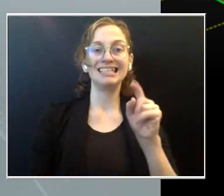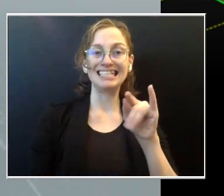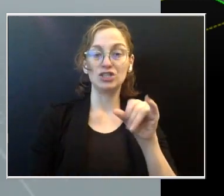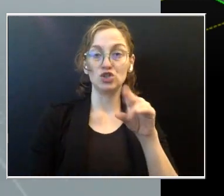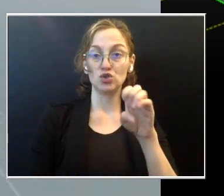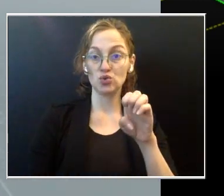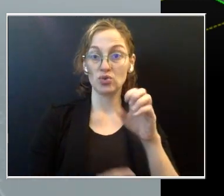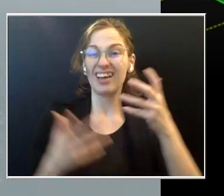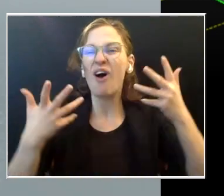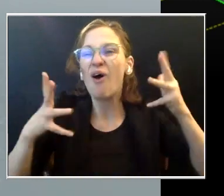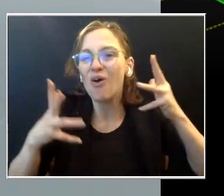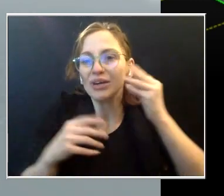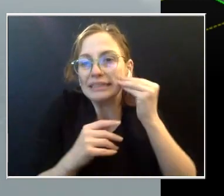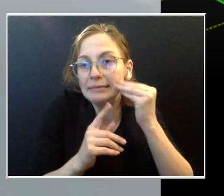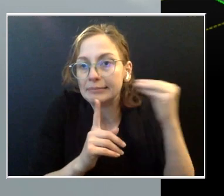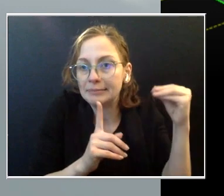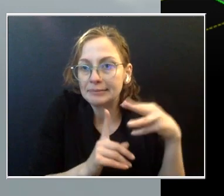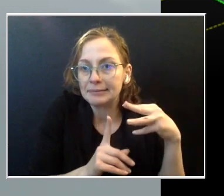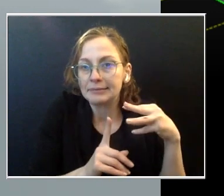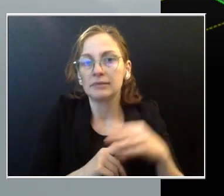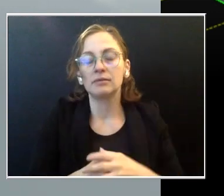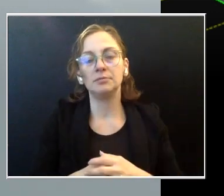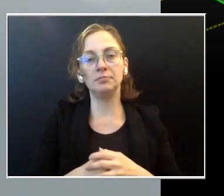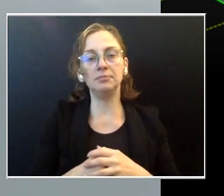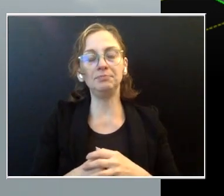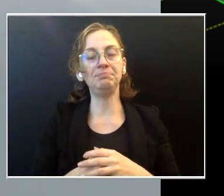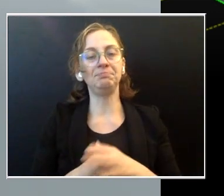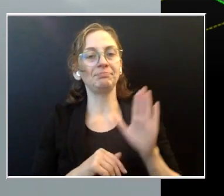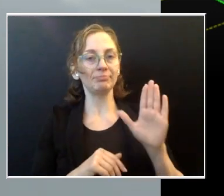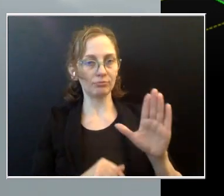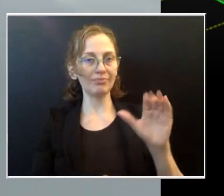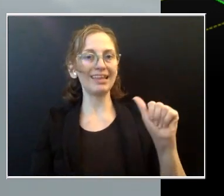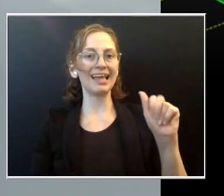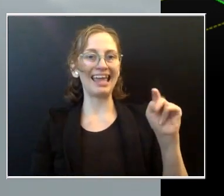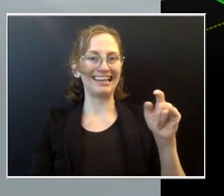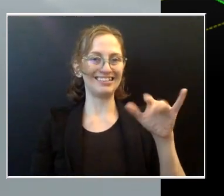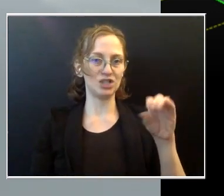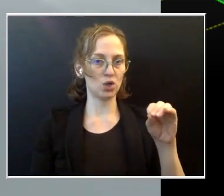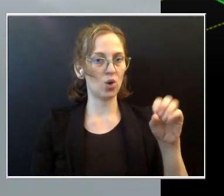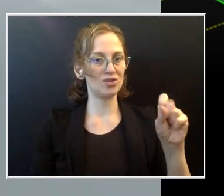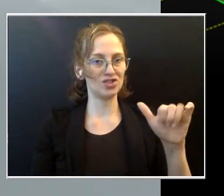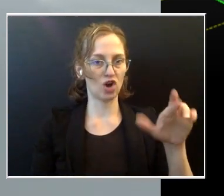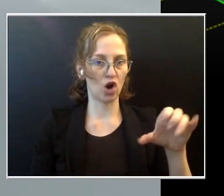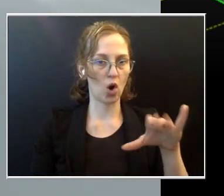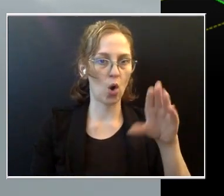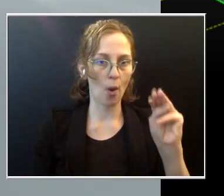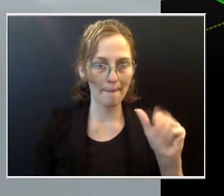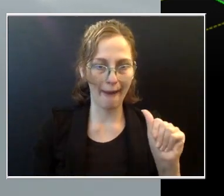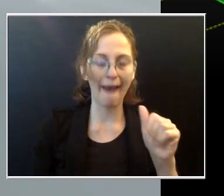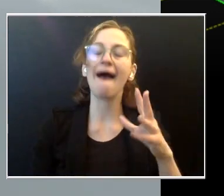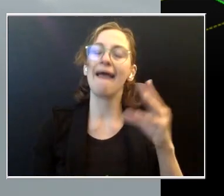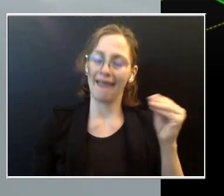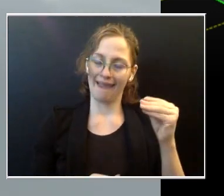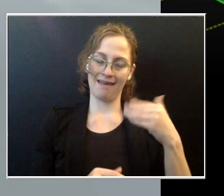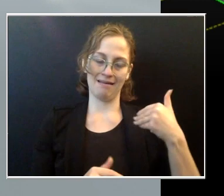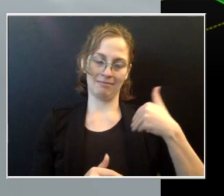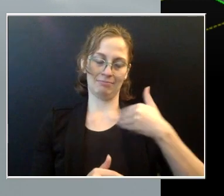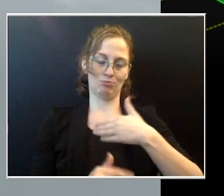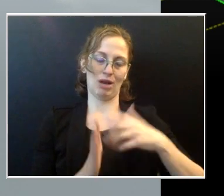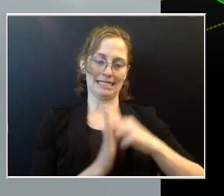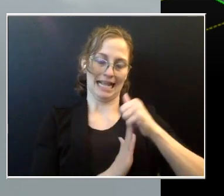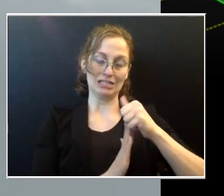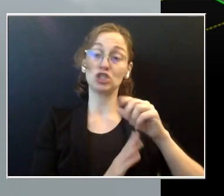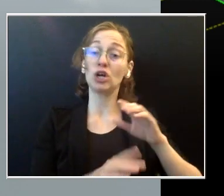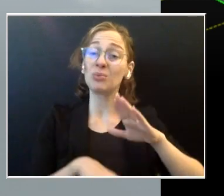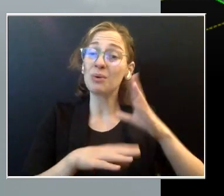primary breast cancer were both on the left side of her body, and we know that patients who have left-sided breast cancer, we need to be really thoughtful about avoiding radiation dose to the